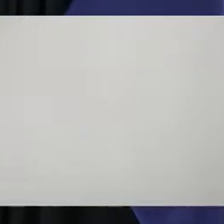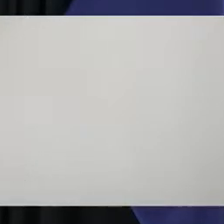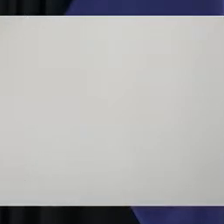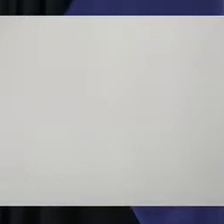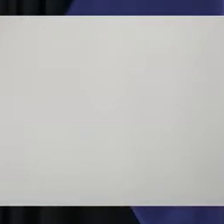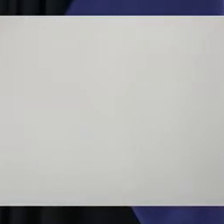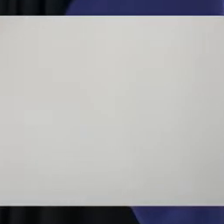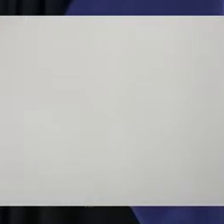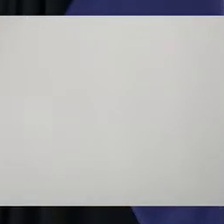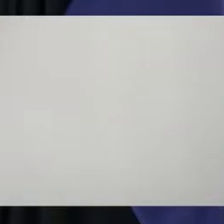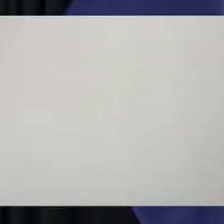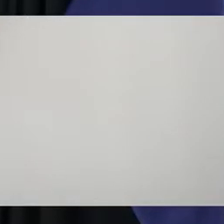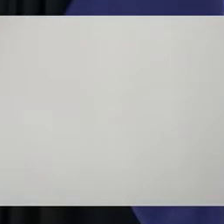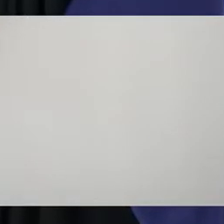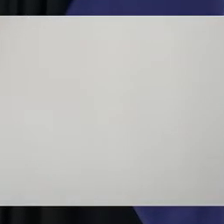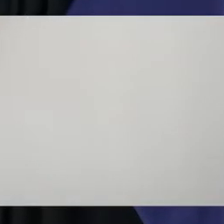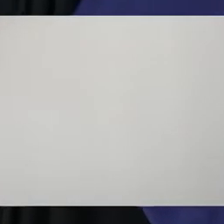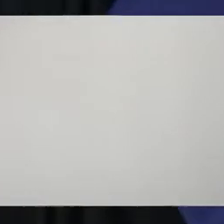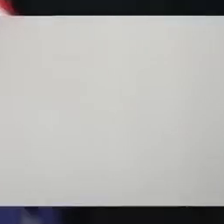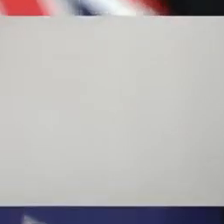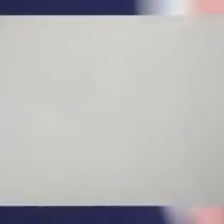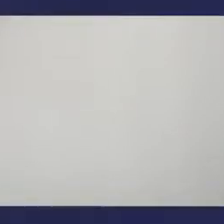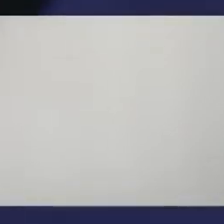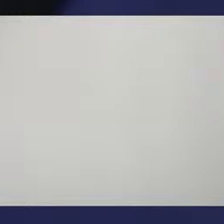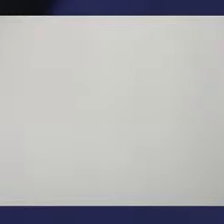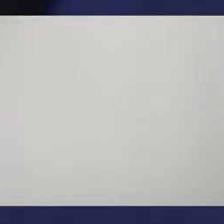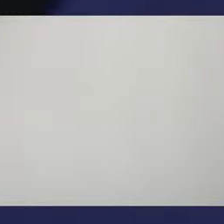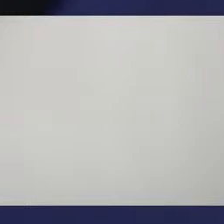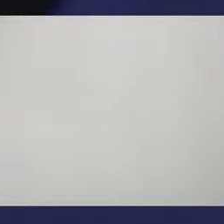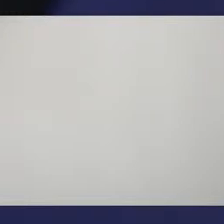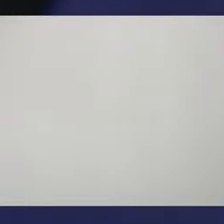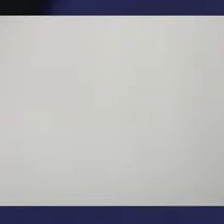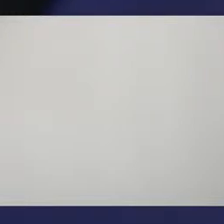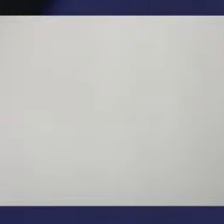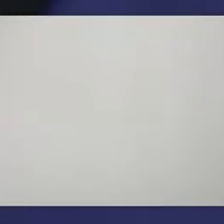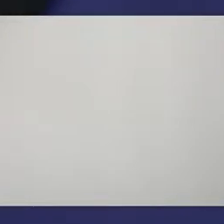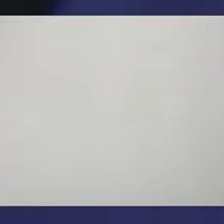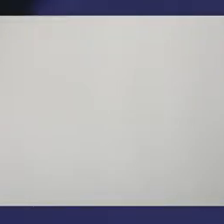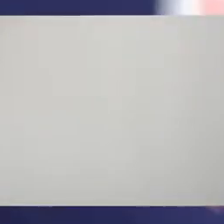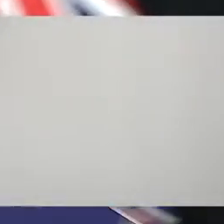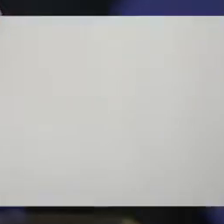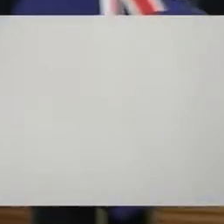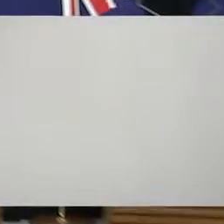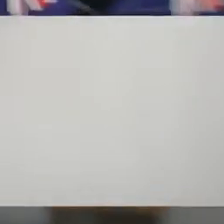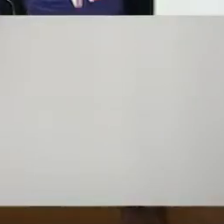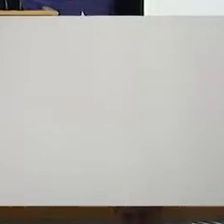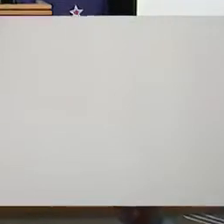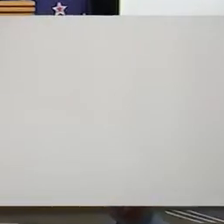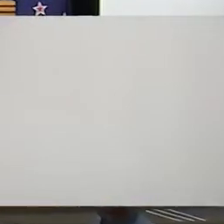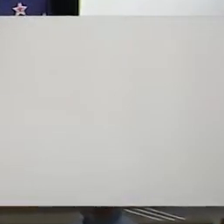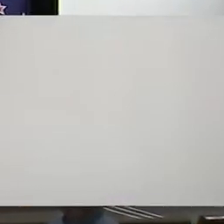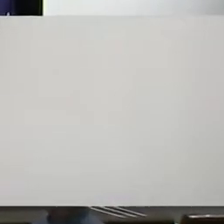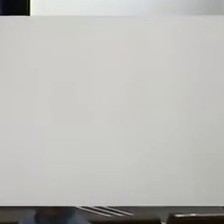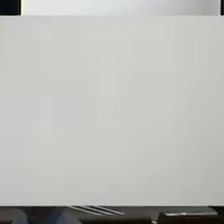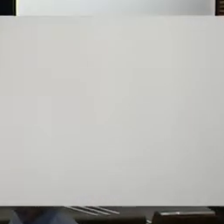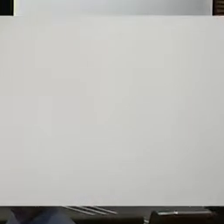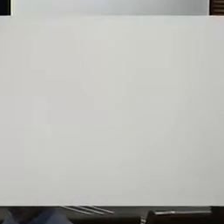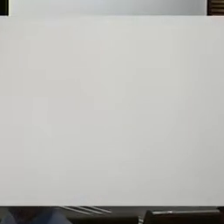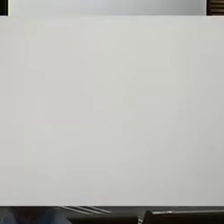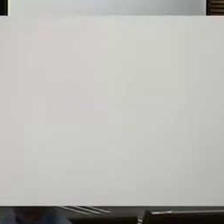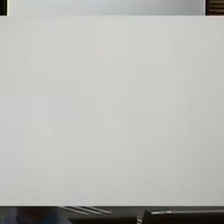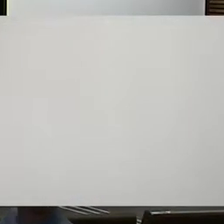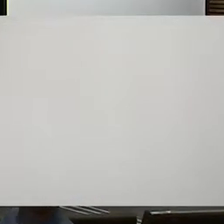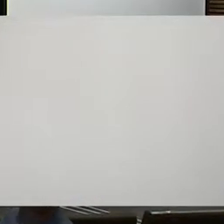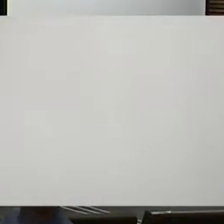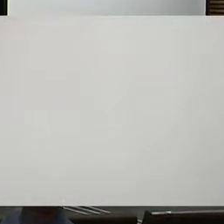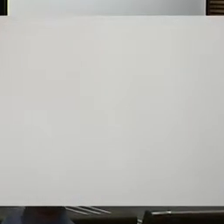This restaurant owner says they've been trying to survive by becoming a neighborhood market and offering takeaway and food delivery service. So far,